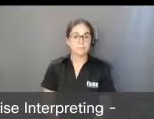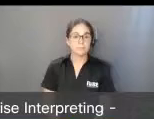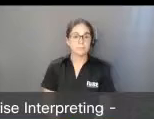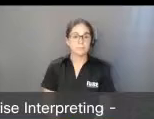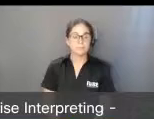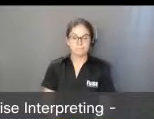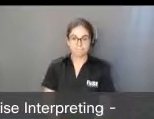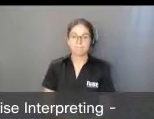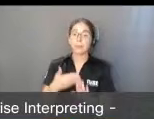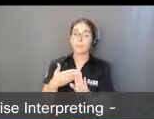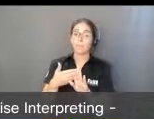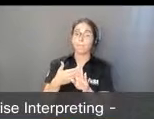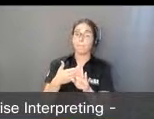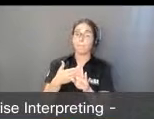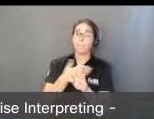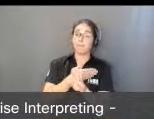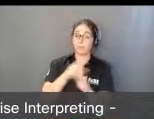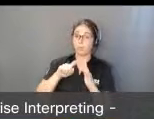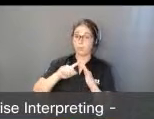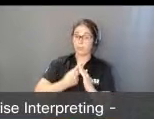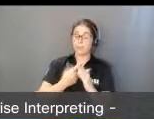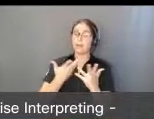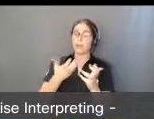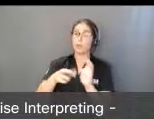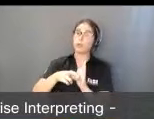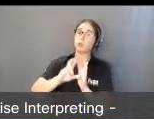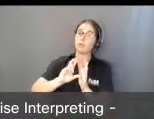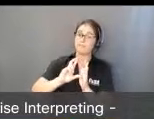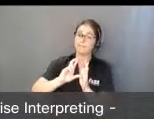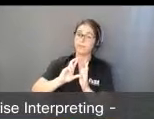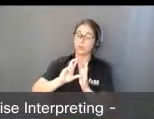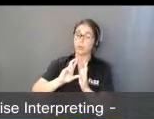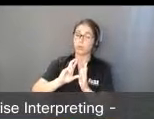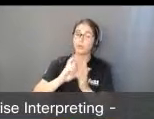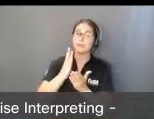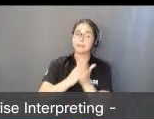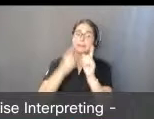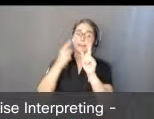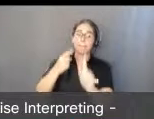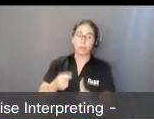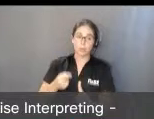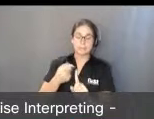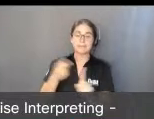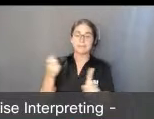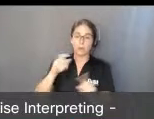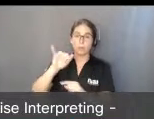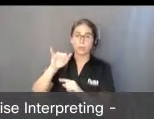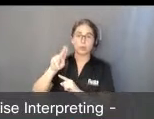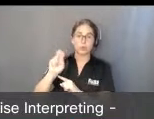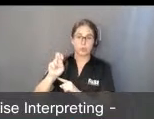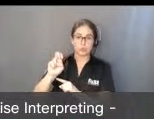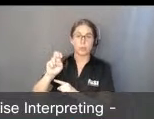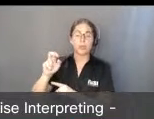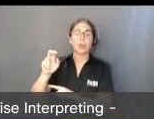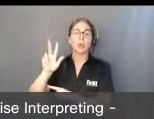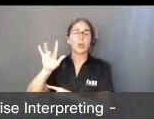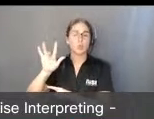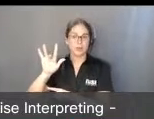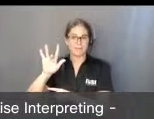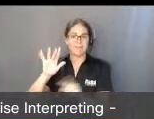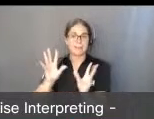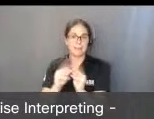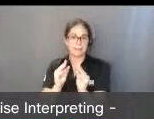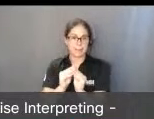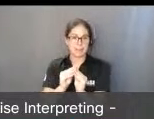Before we begin, I'd like to review some of the key points from our June 25th presentation, including our theory of action and the priority